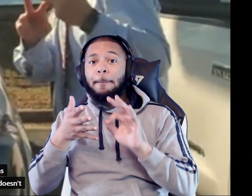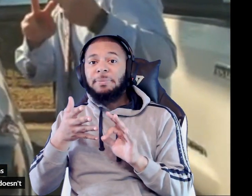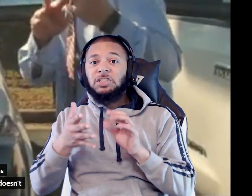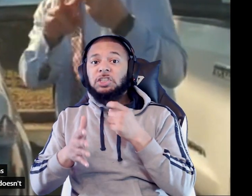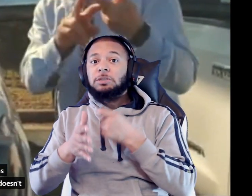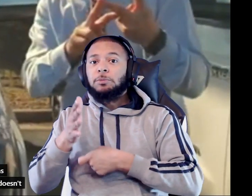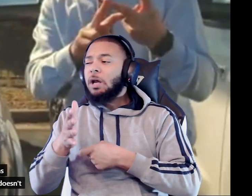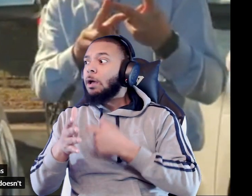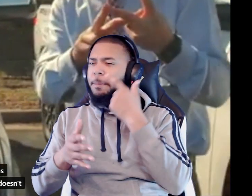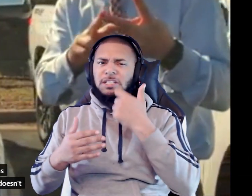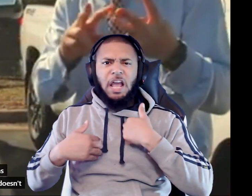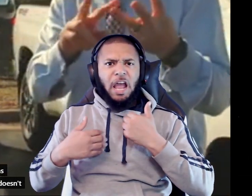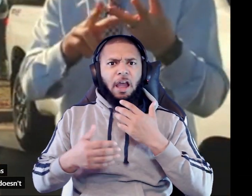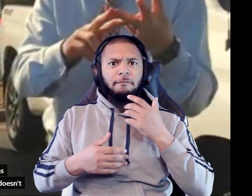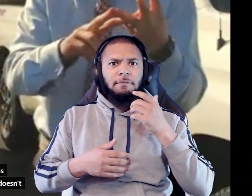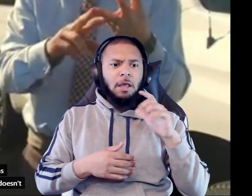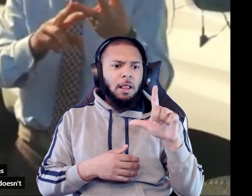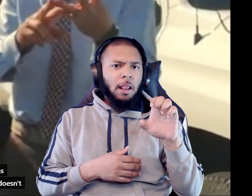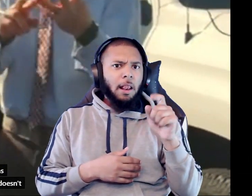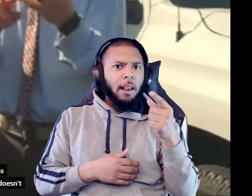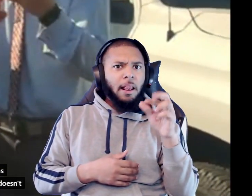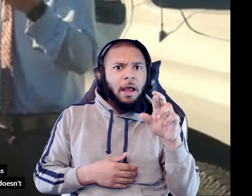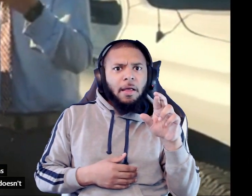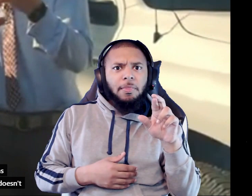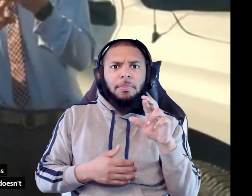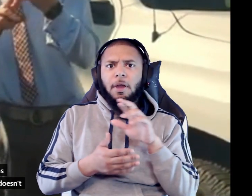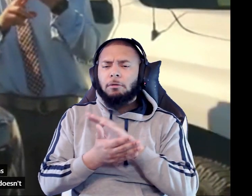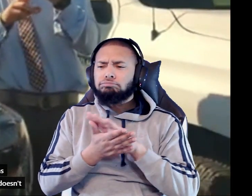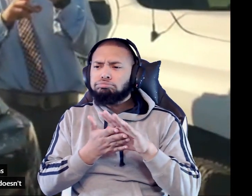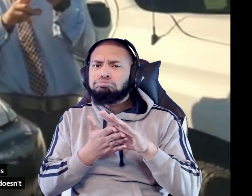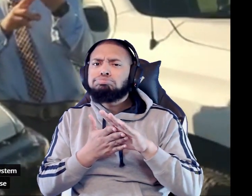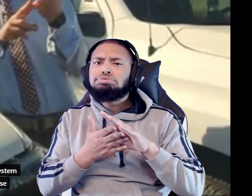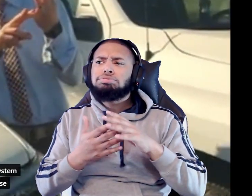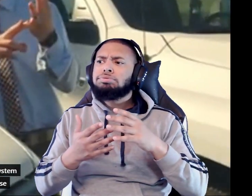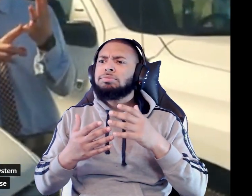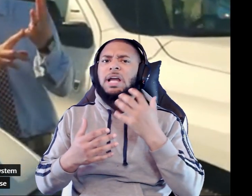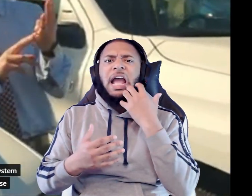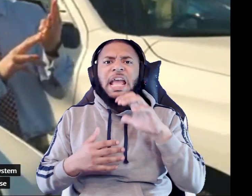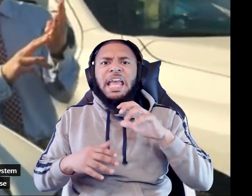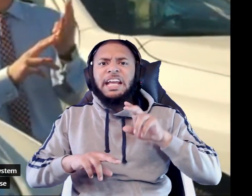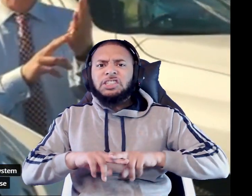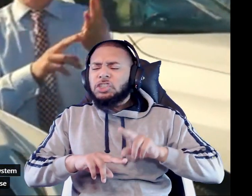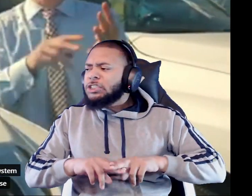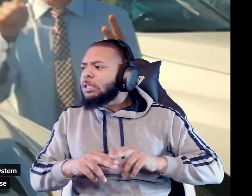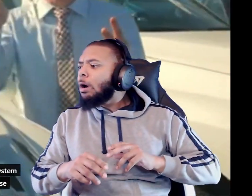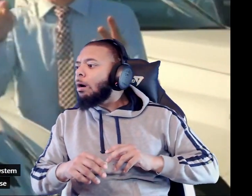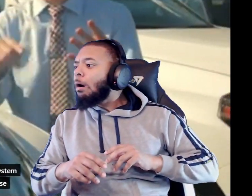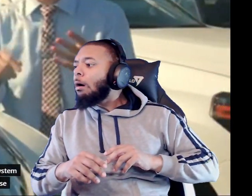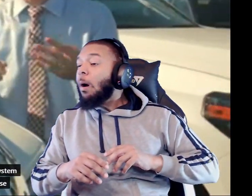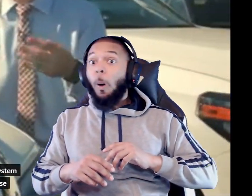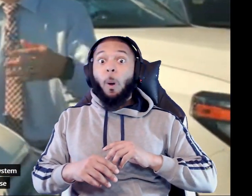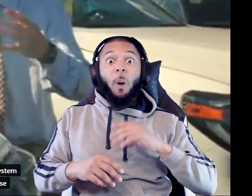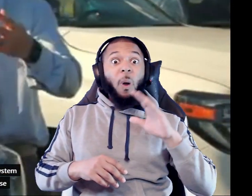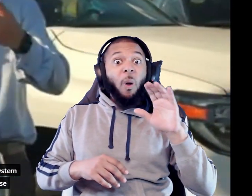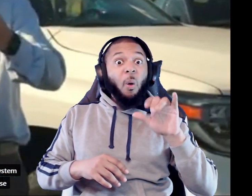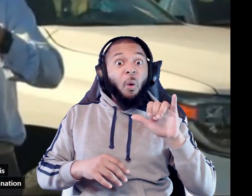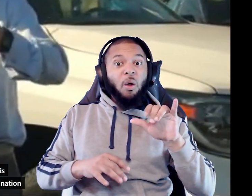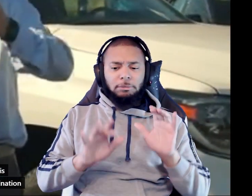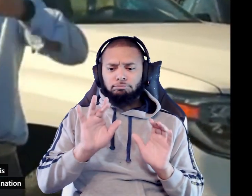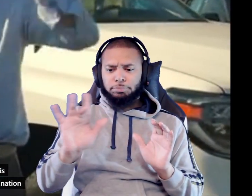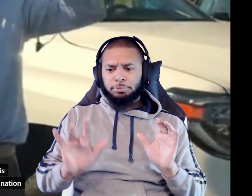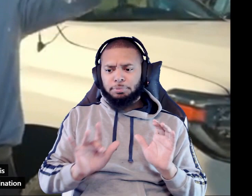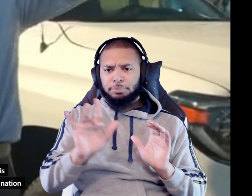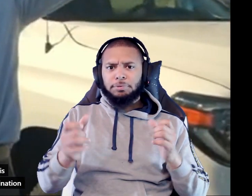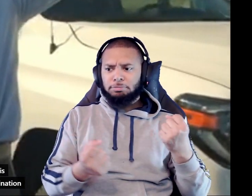Because this has nice leather interior, heated seats. Does it have? Oh, it does have a navigation system with a touch screen. So all